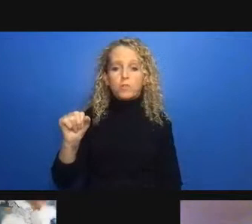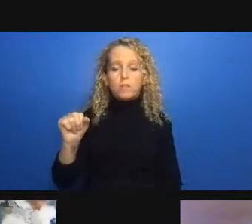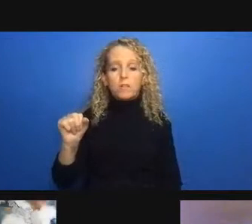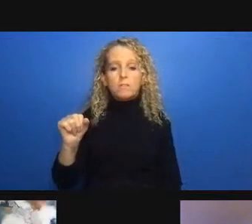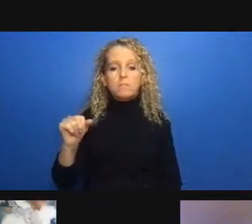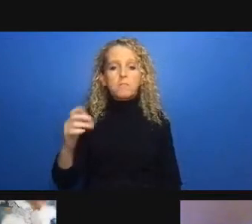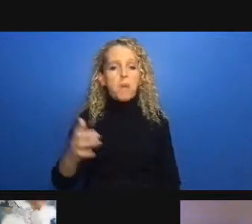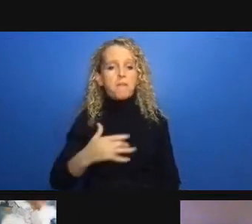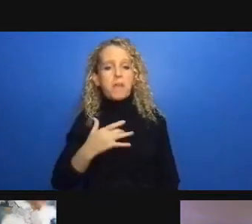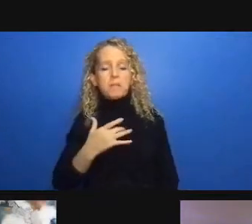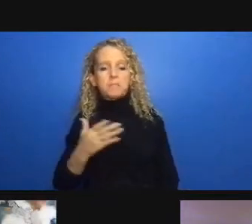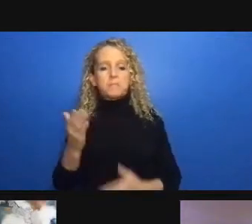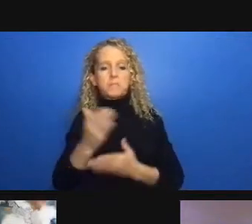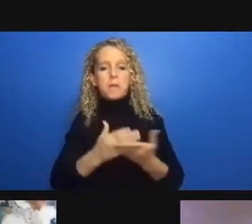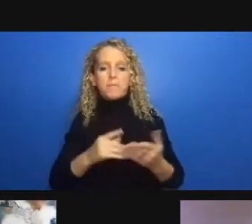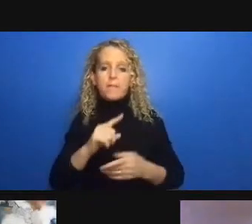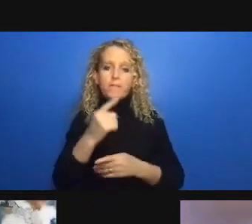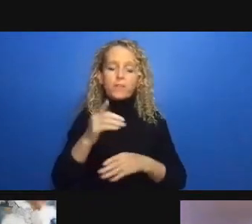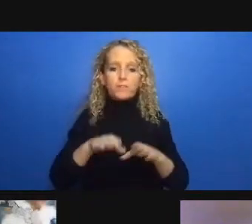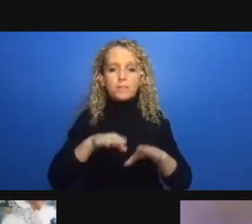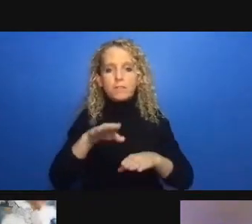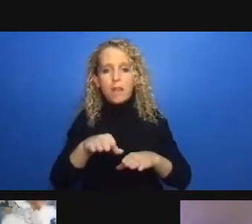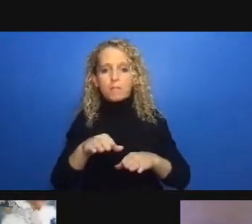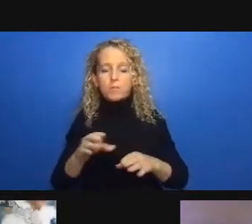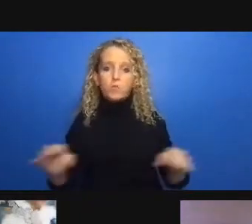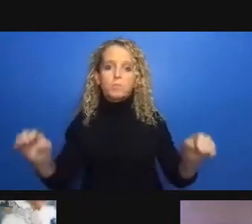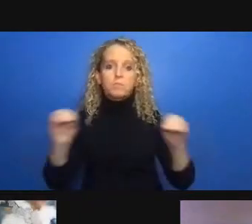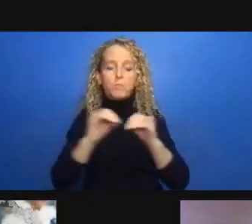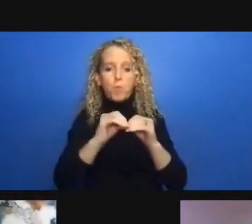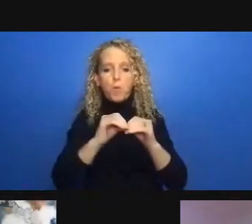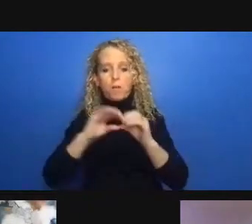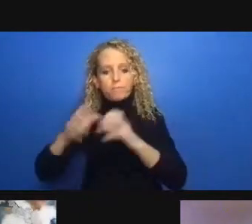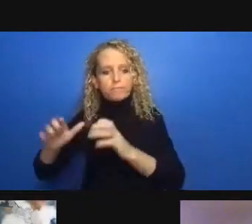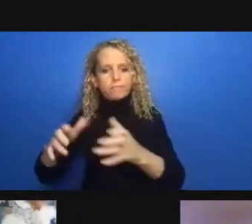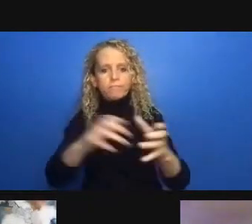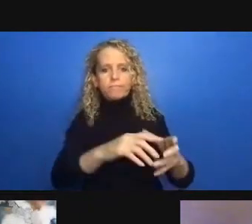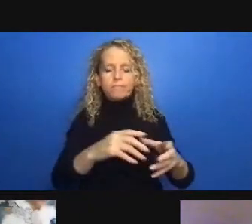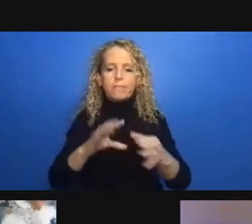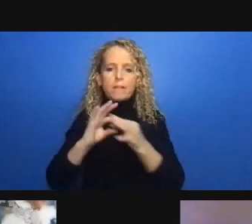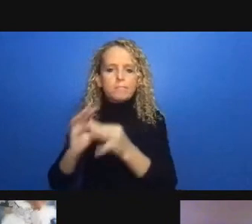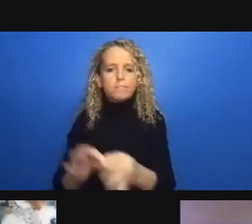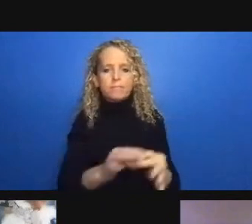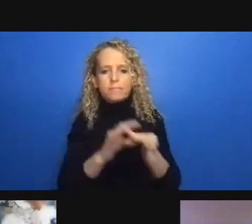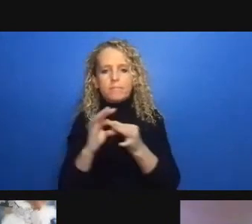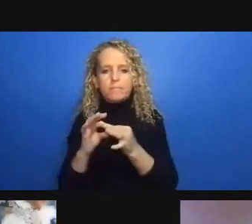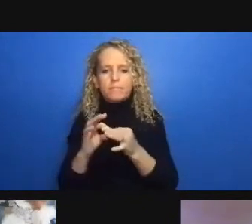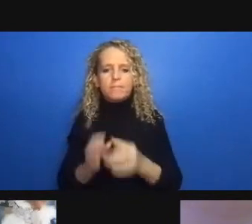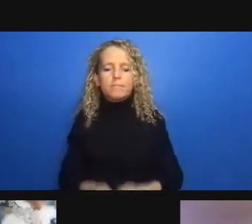to increase the appetite for collaboration across all of these entities? That's a great question.